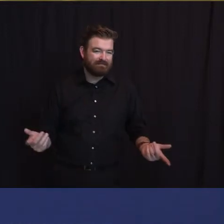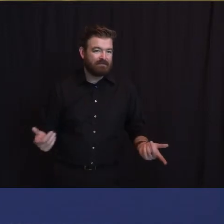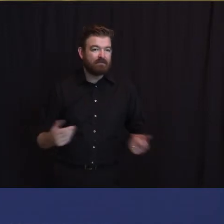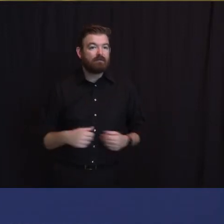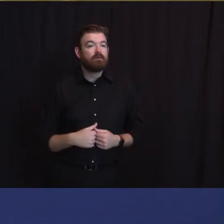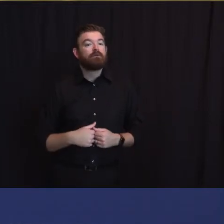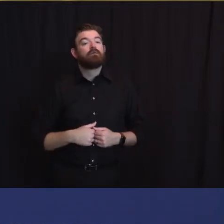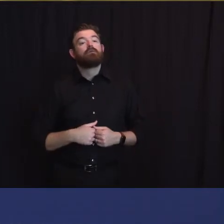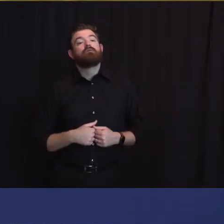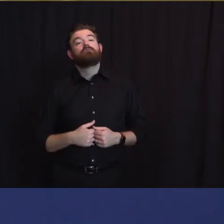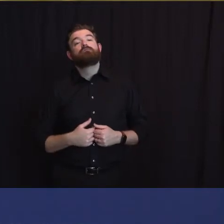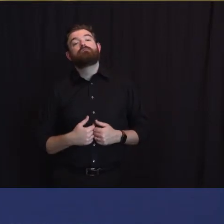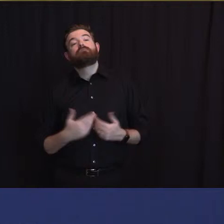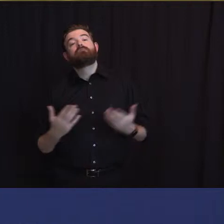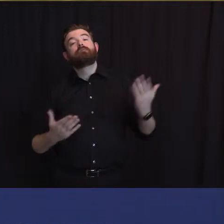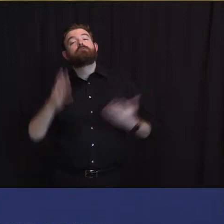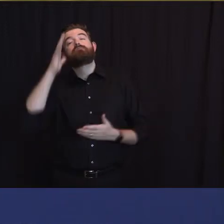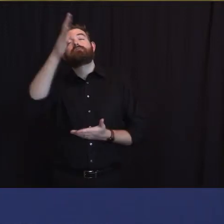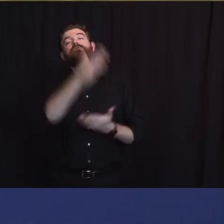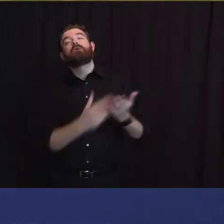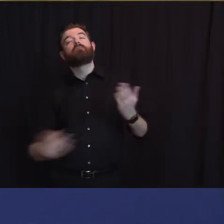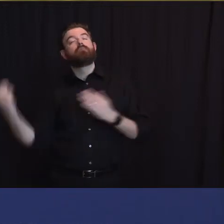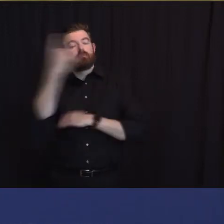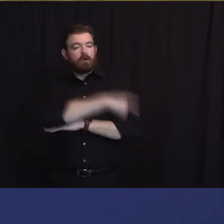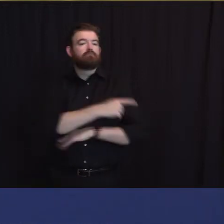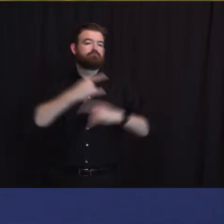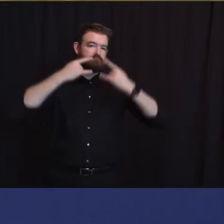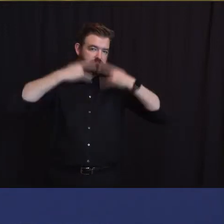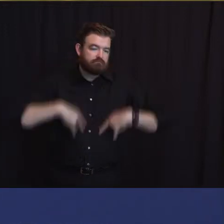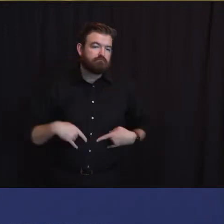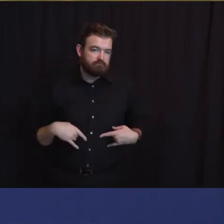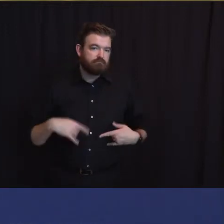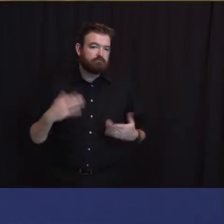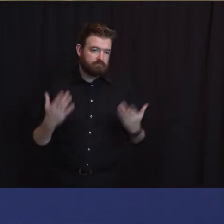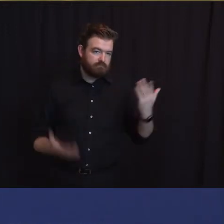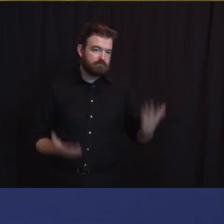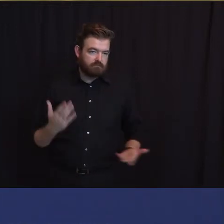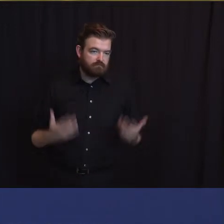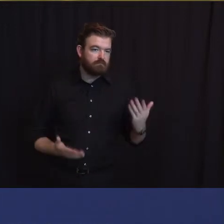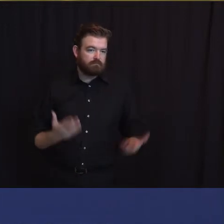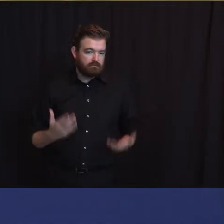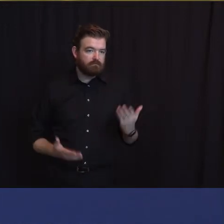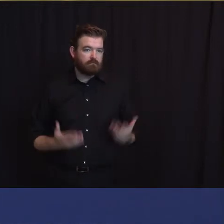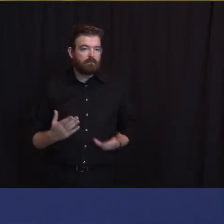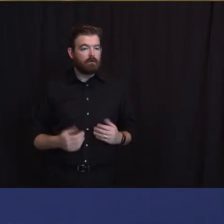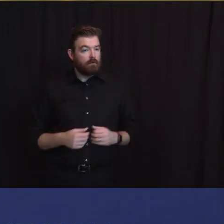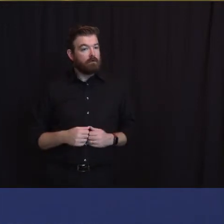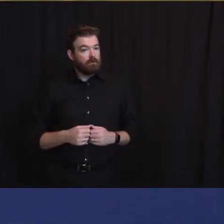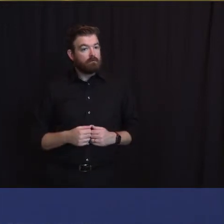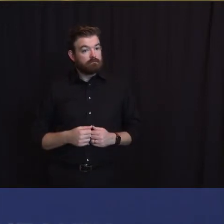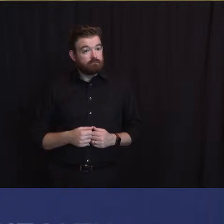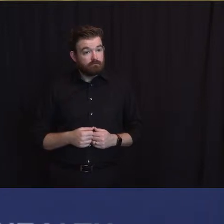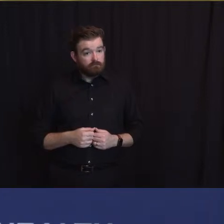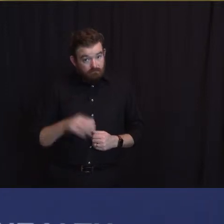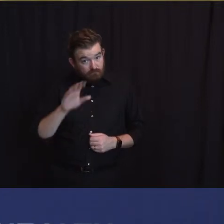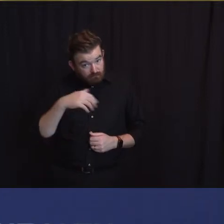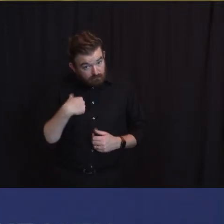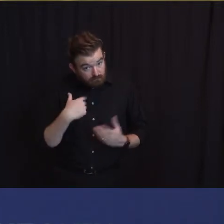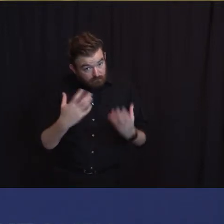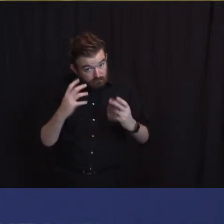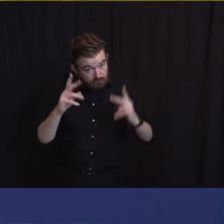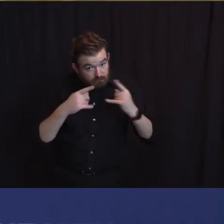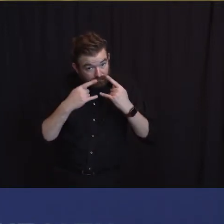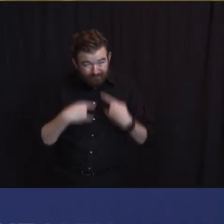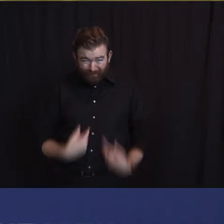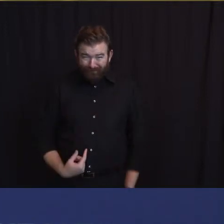happen? Absolutely. Safely and responsibly. I can't say when. Someone asked me this morning, I think another good question inside of